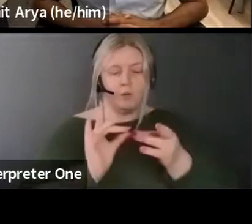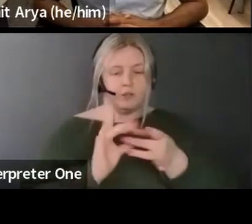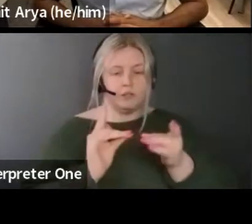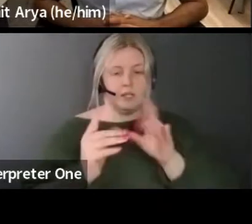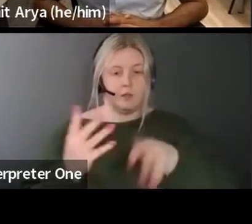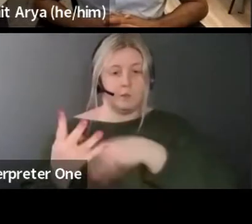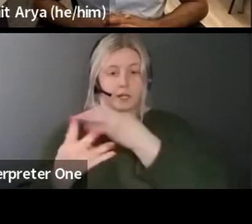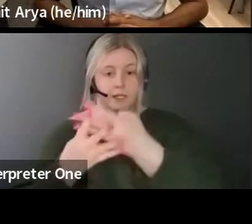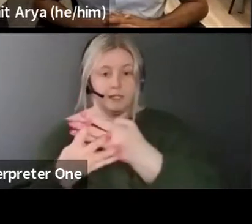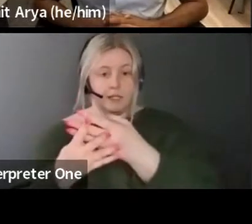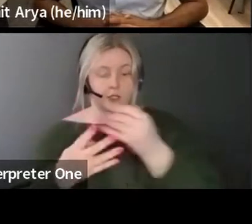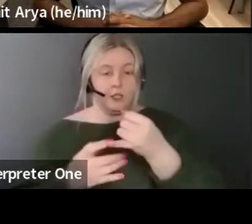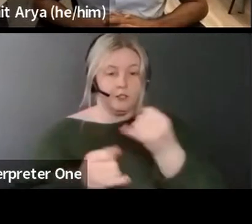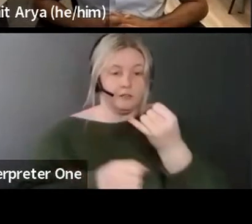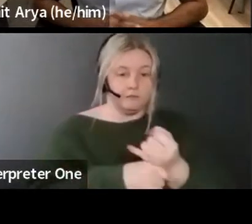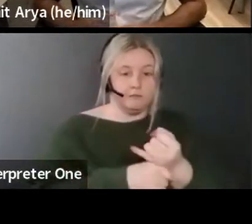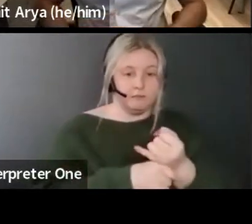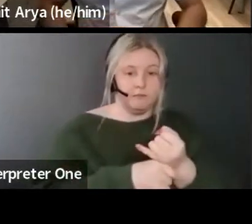are,